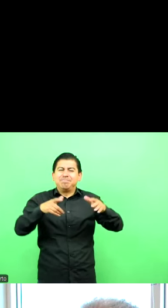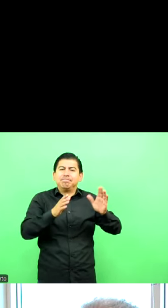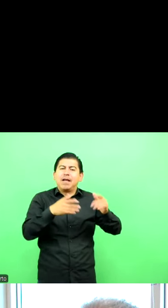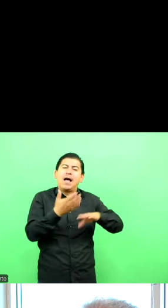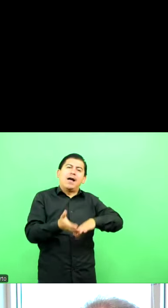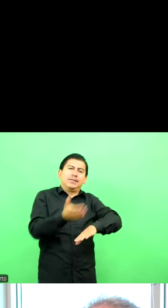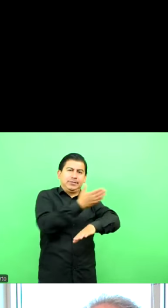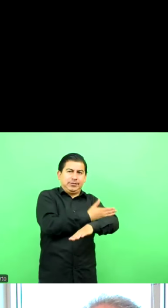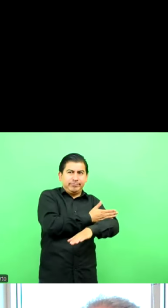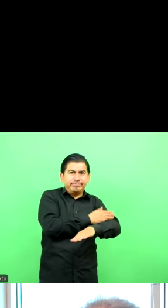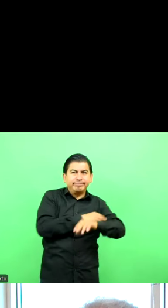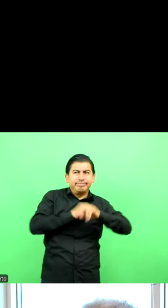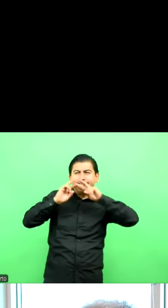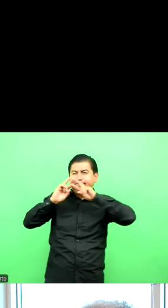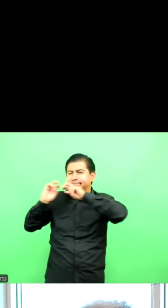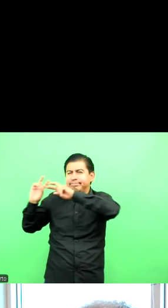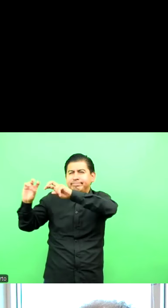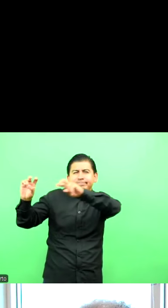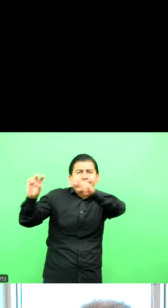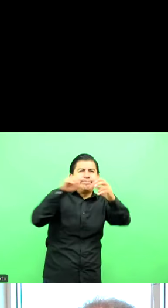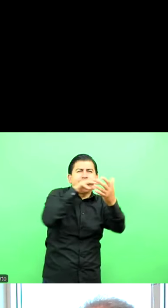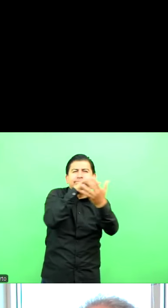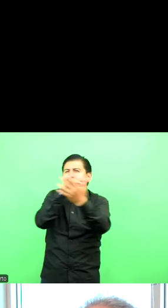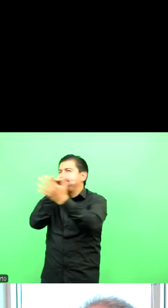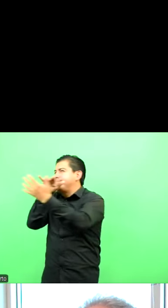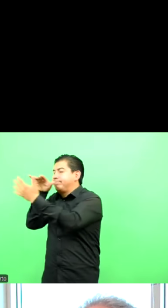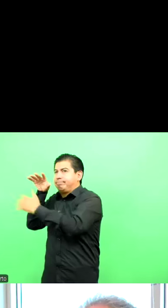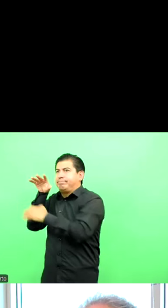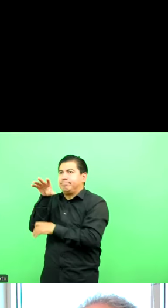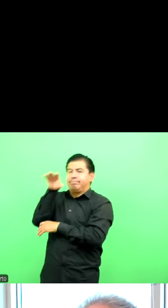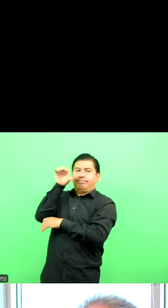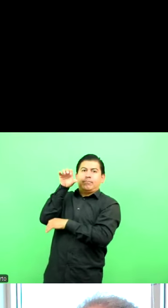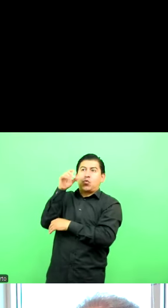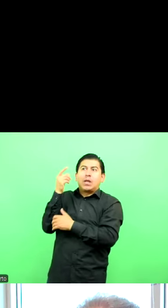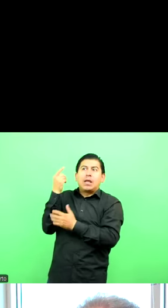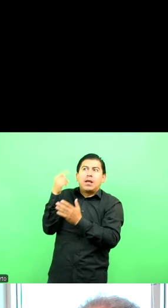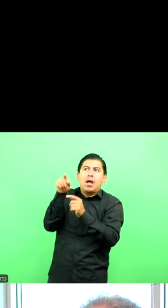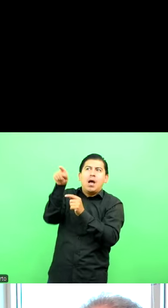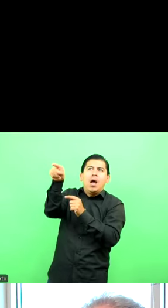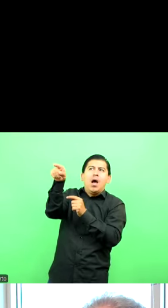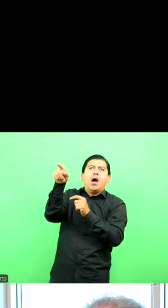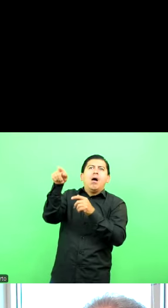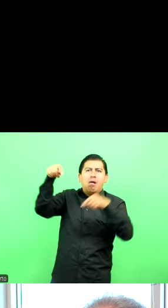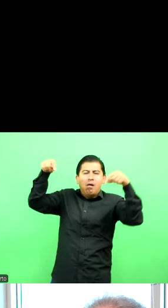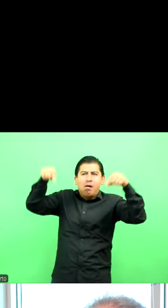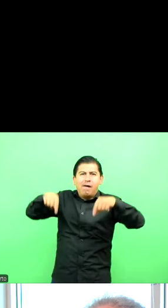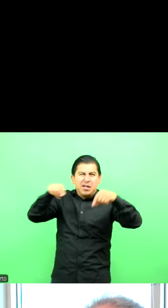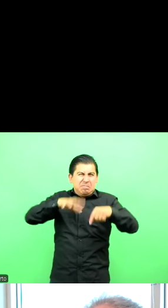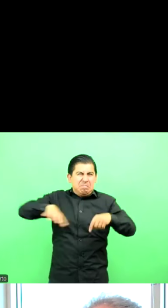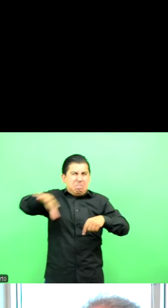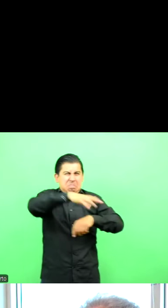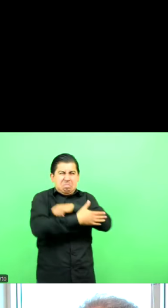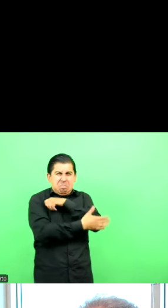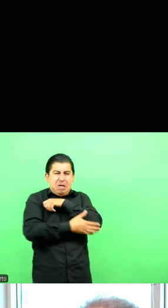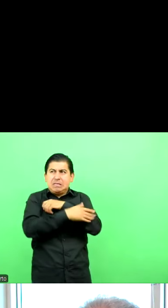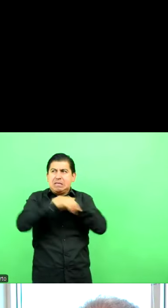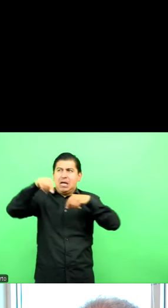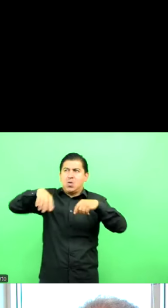identification, risk prioritization. So we need to do the risk assessment for our hospitals and for our,